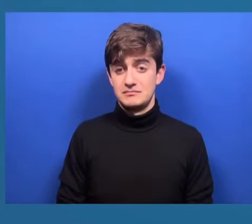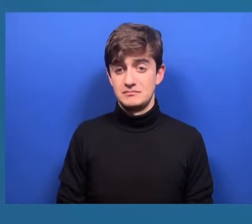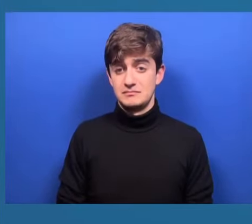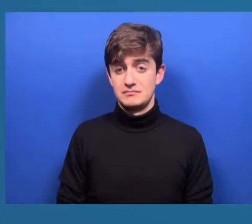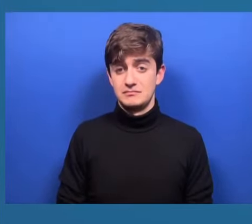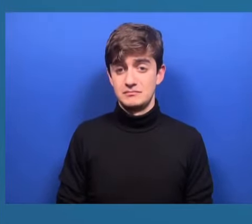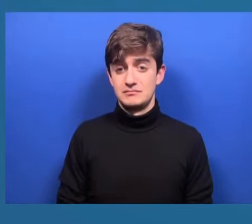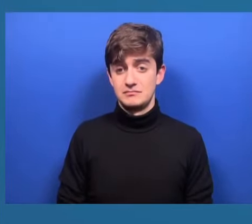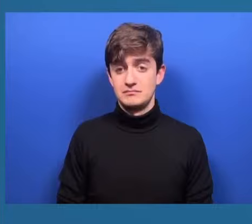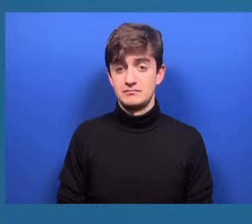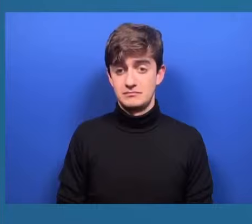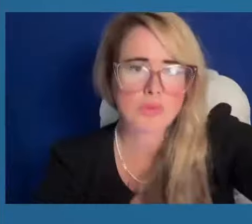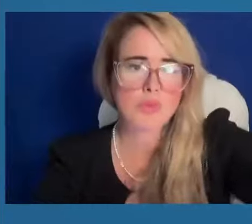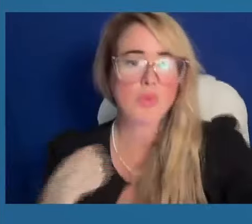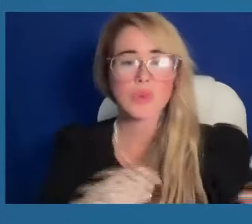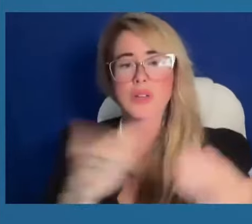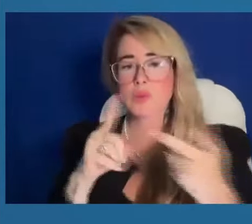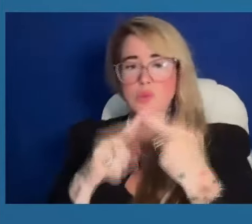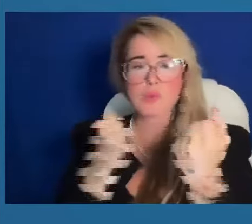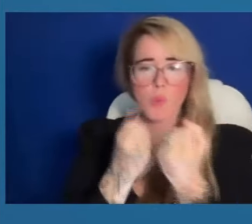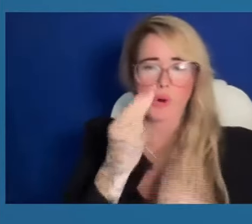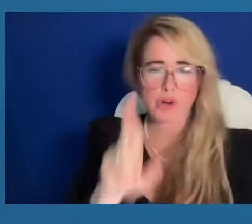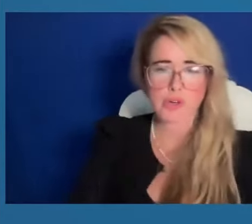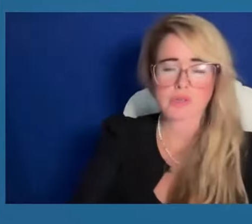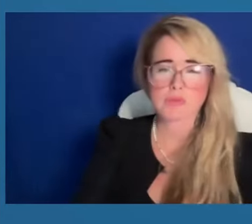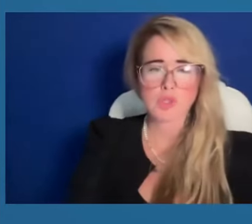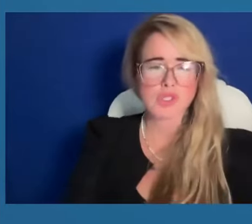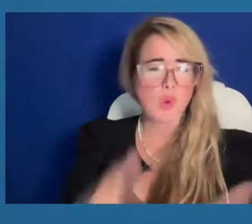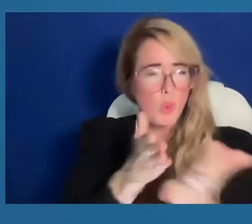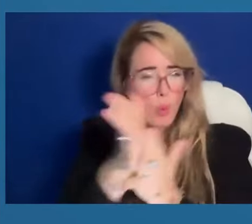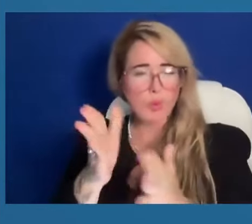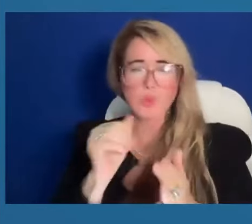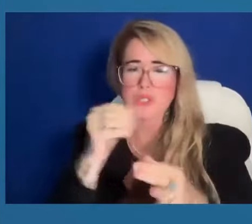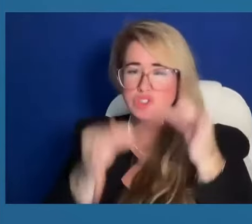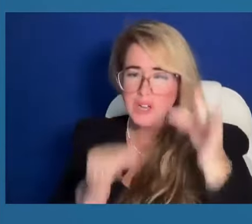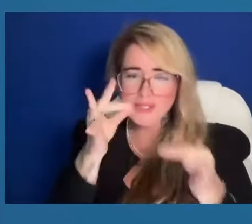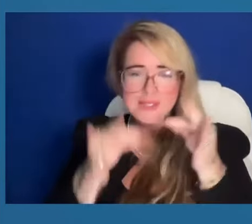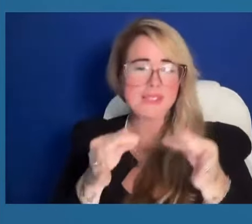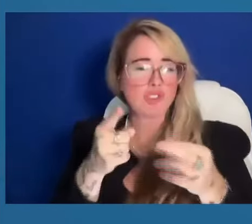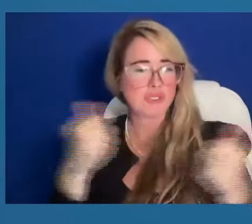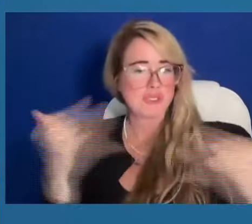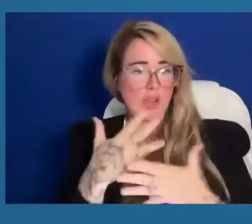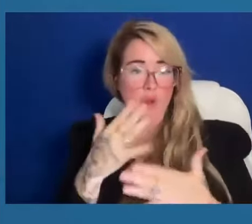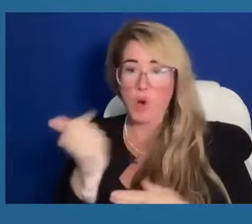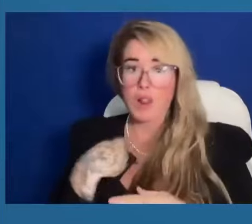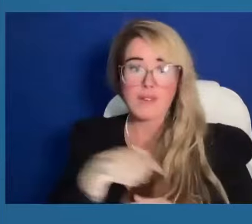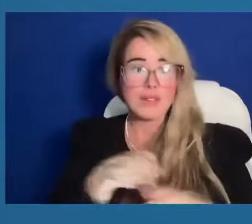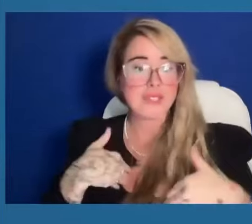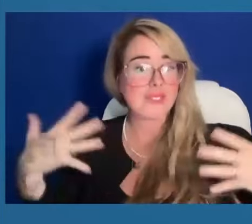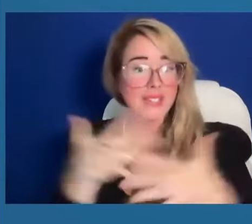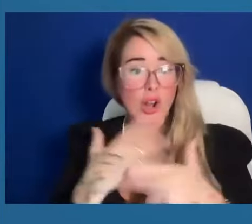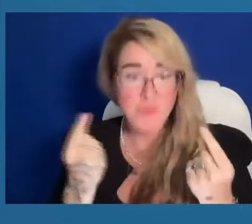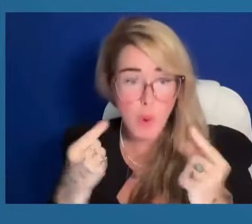injusticia que trata de imponer el miedo. Y lo único que le tenemos que tener miedo es al